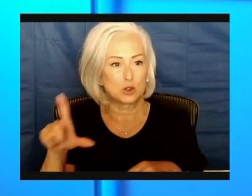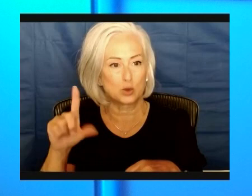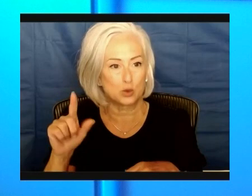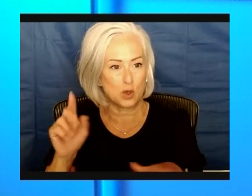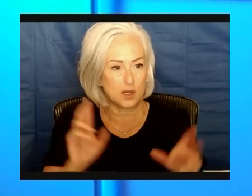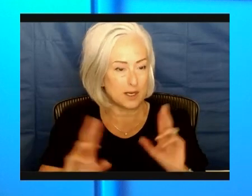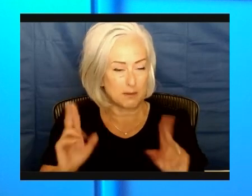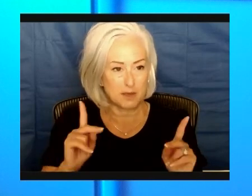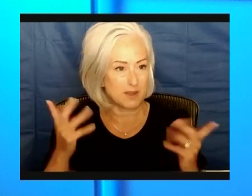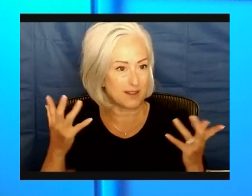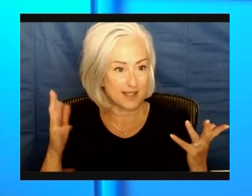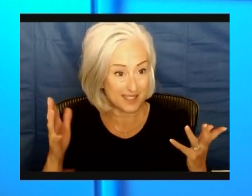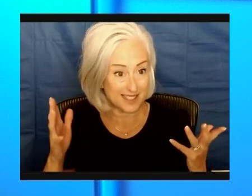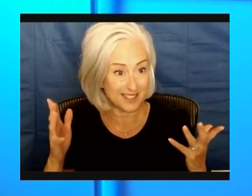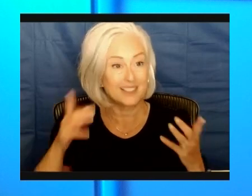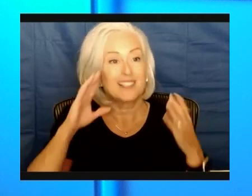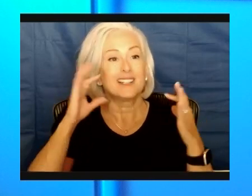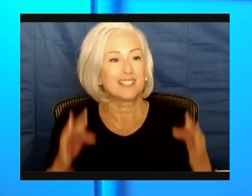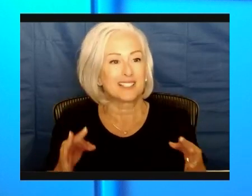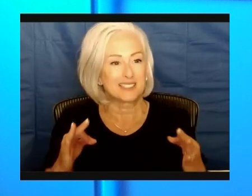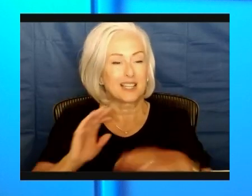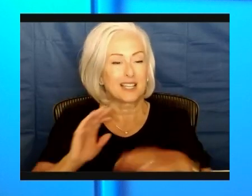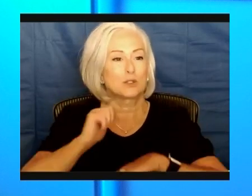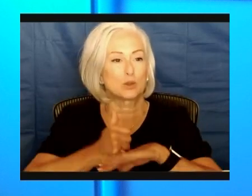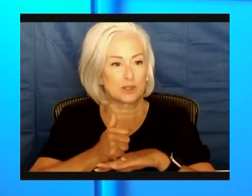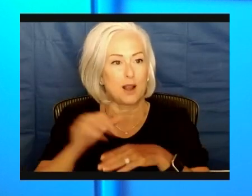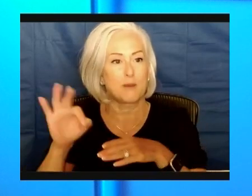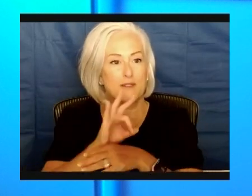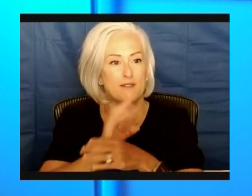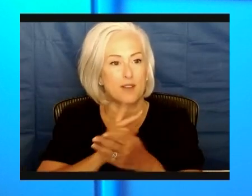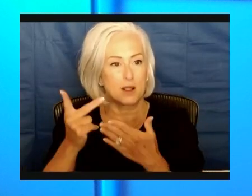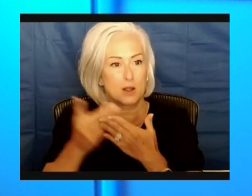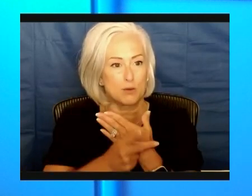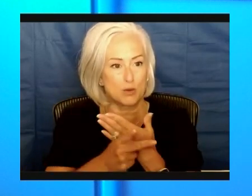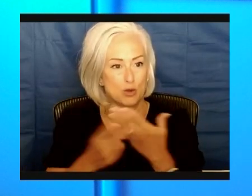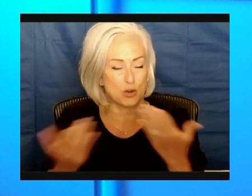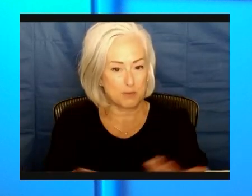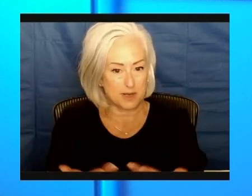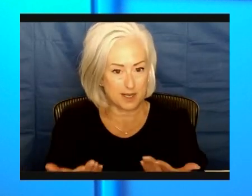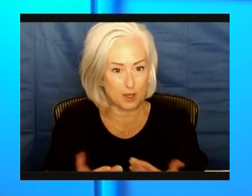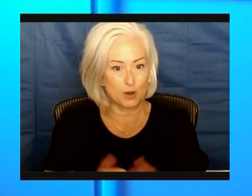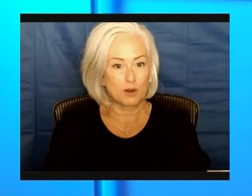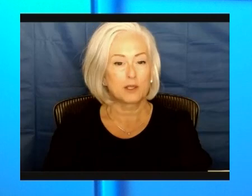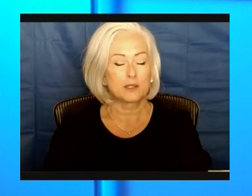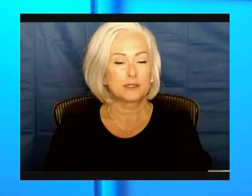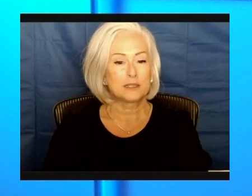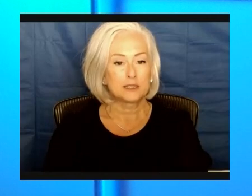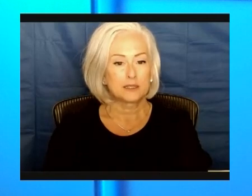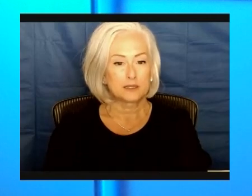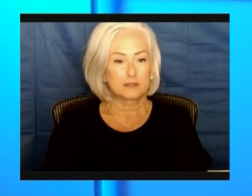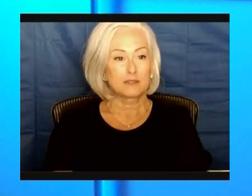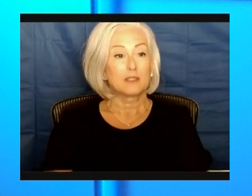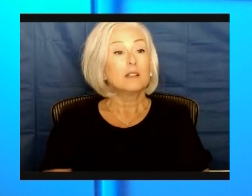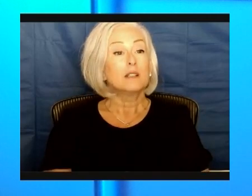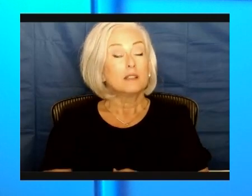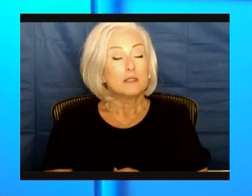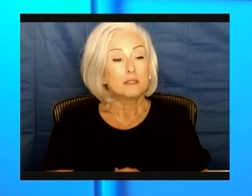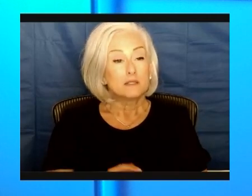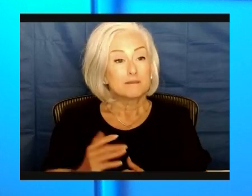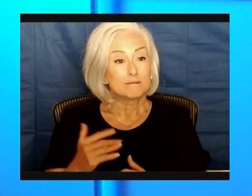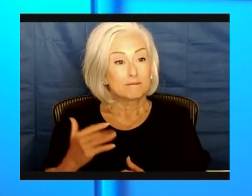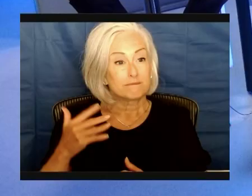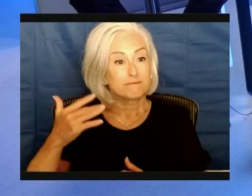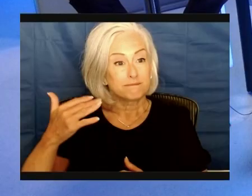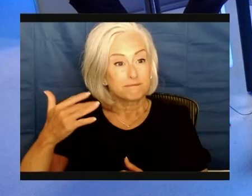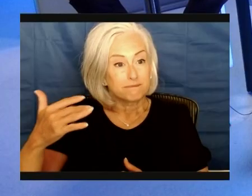here. And it takes a lot of, almost more than 2 years. And that is why we are